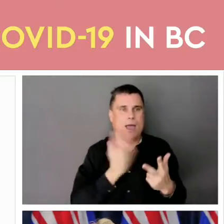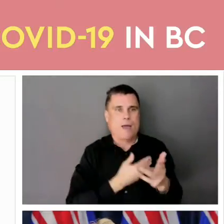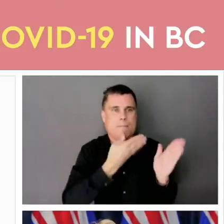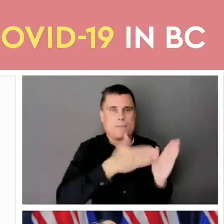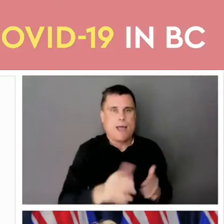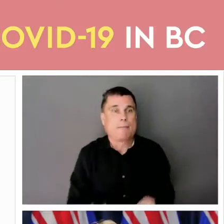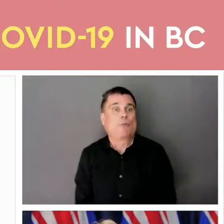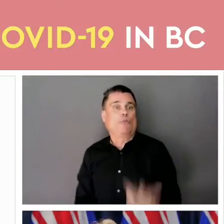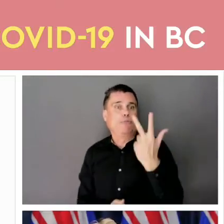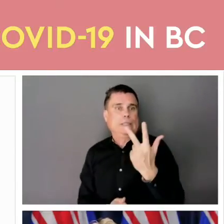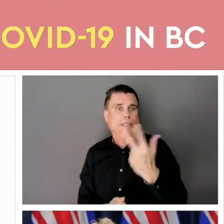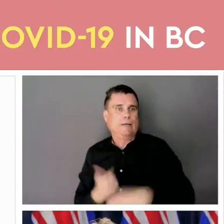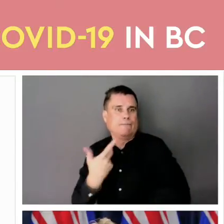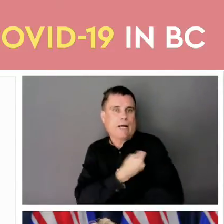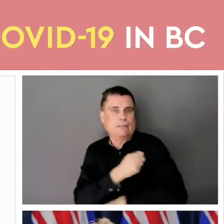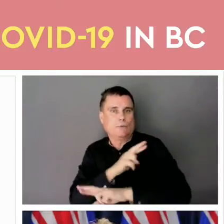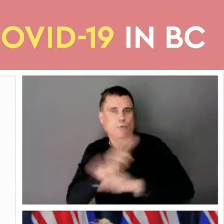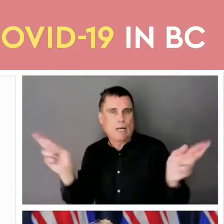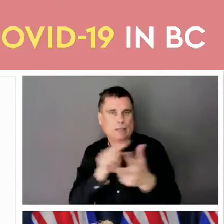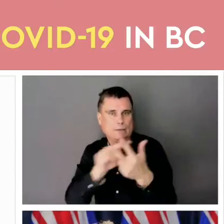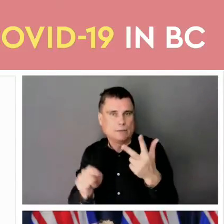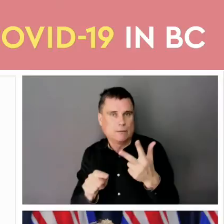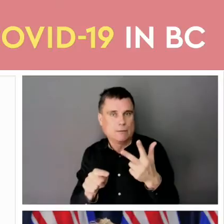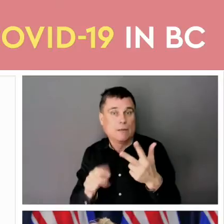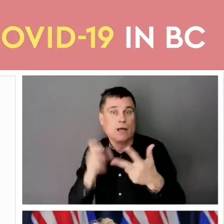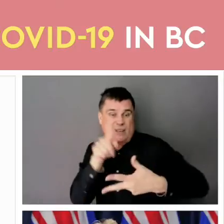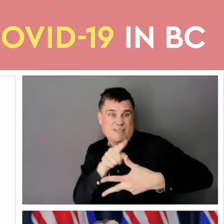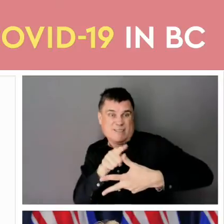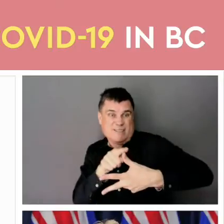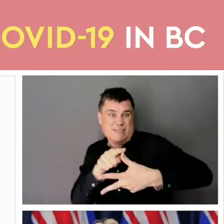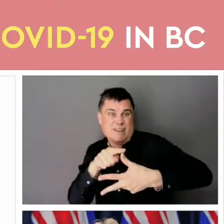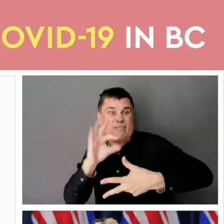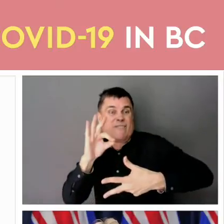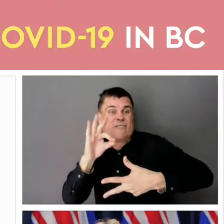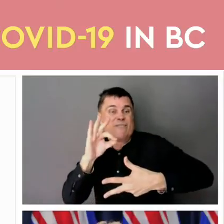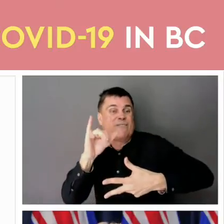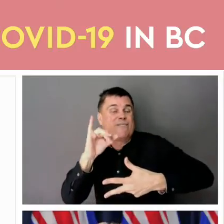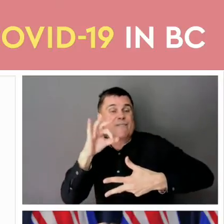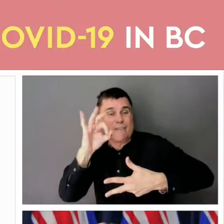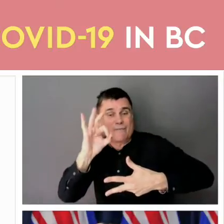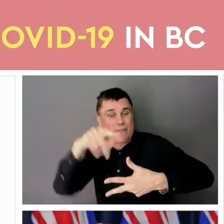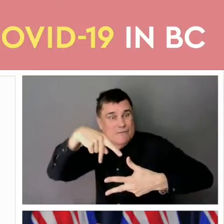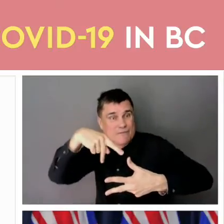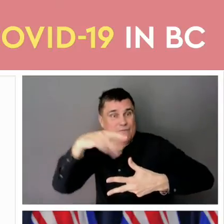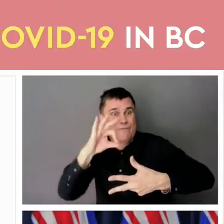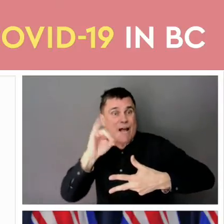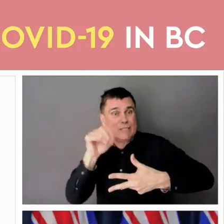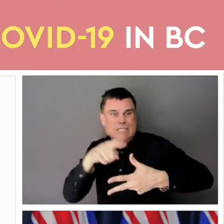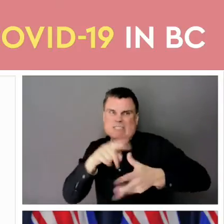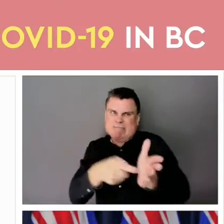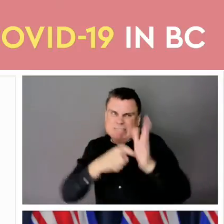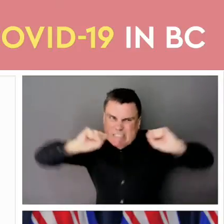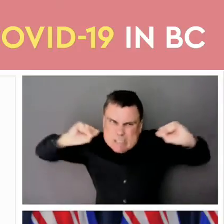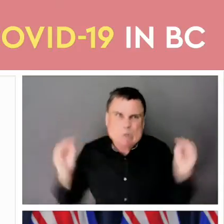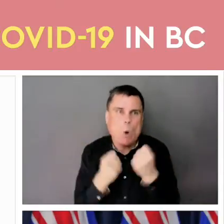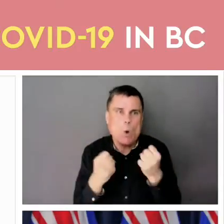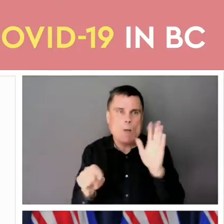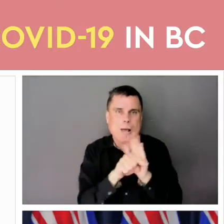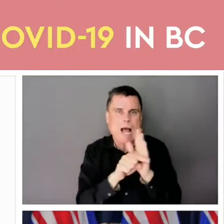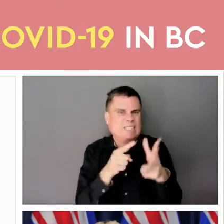today. But right now, we're basing it on what we know or what we expect to receive in the next 6 months here in British